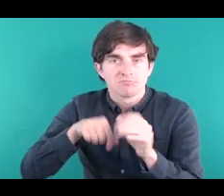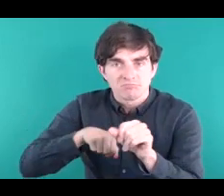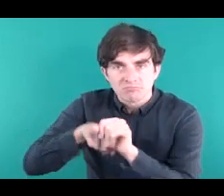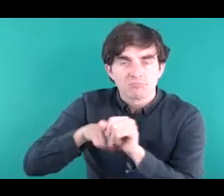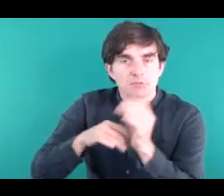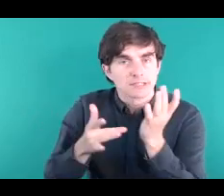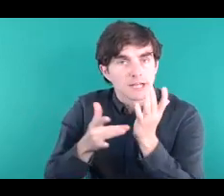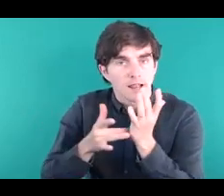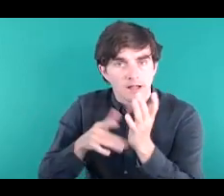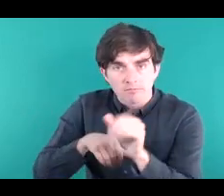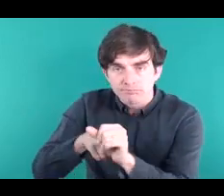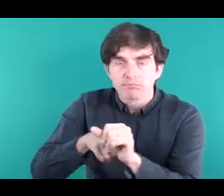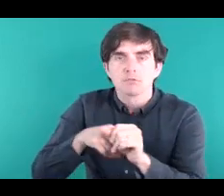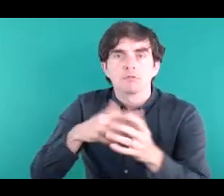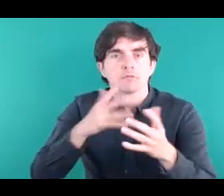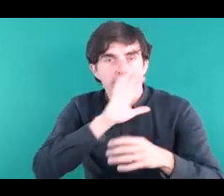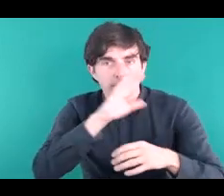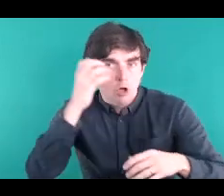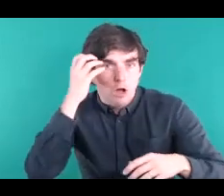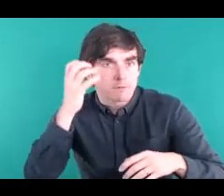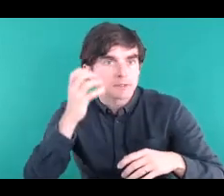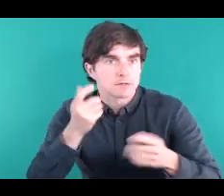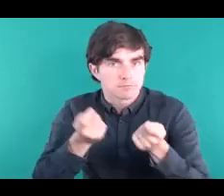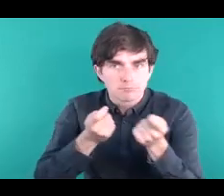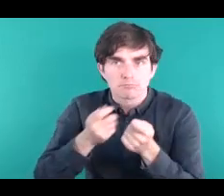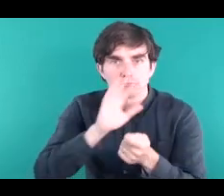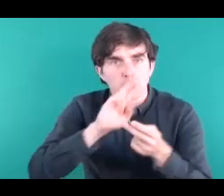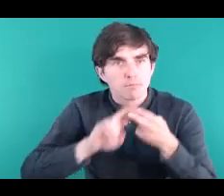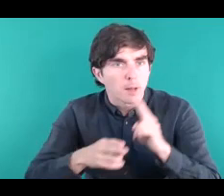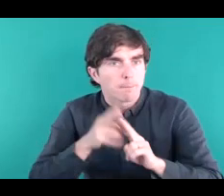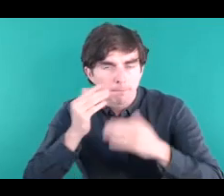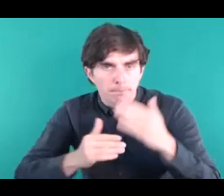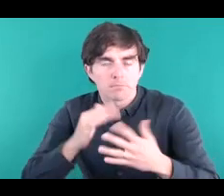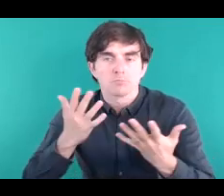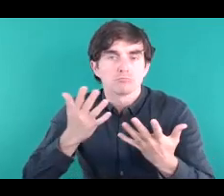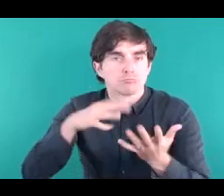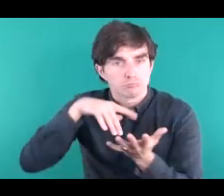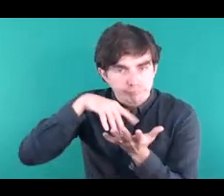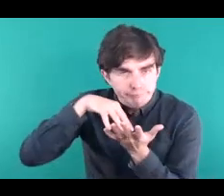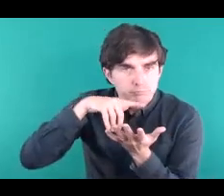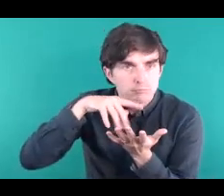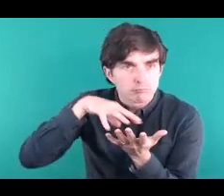information, accessible information, following up this finding.